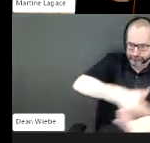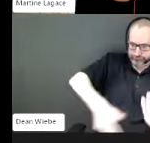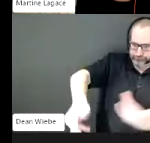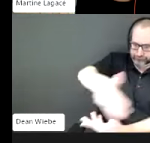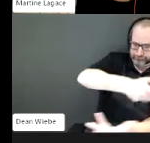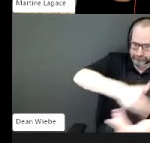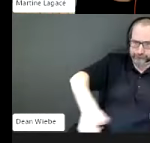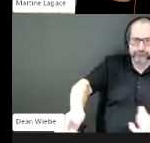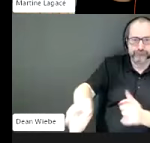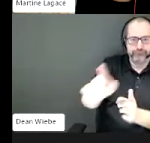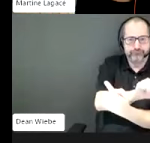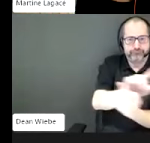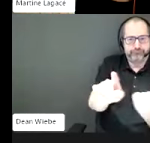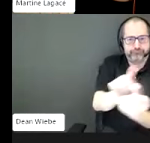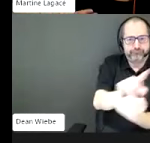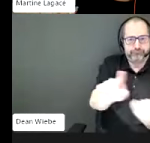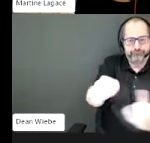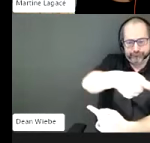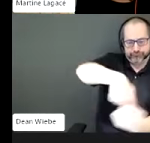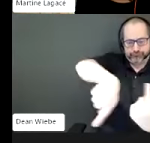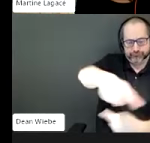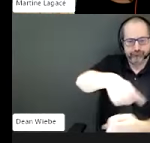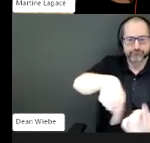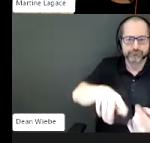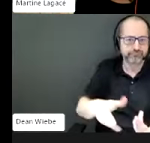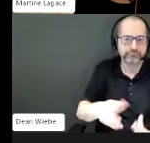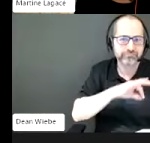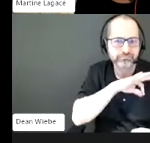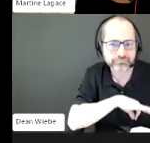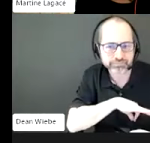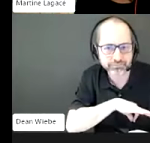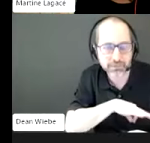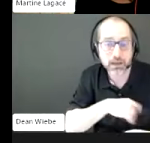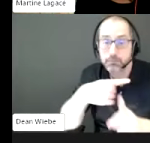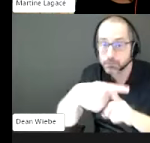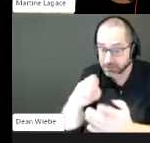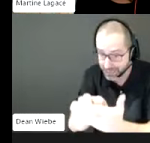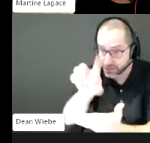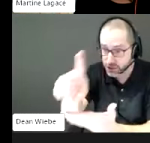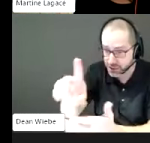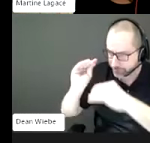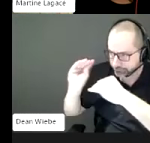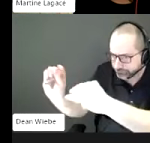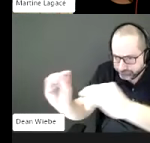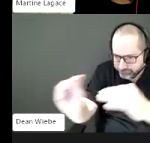contact between different generations, in combination with education, has proven to be very